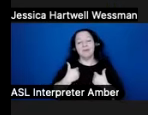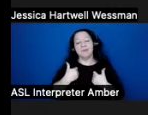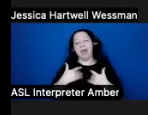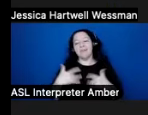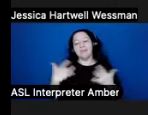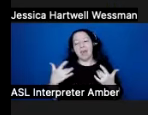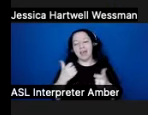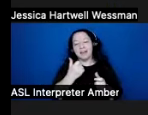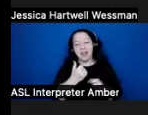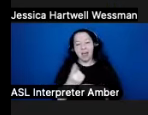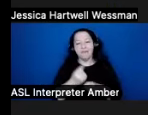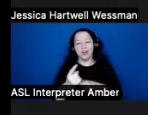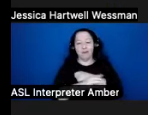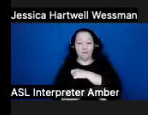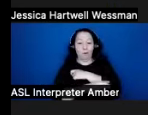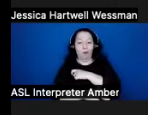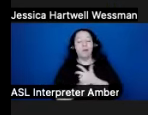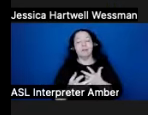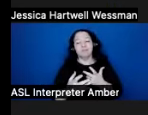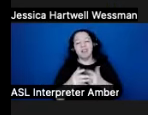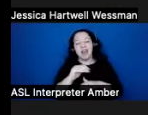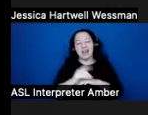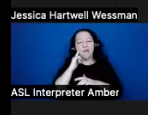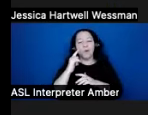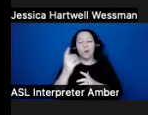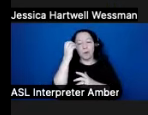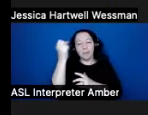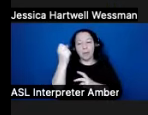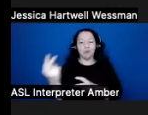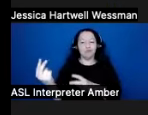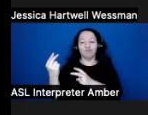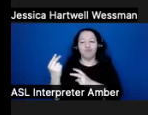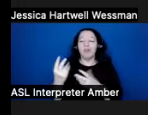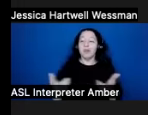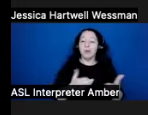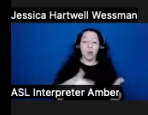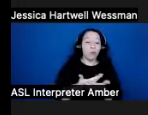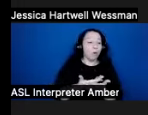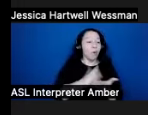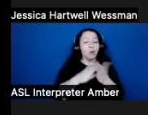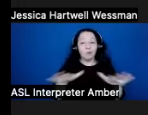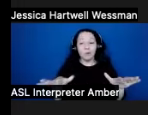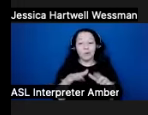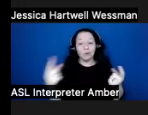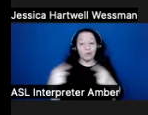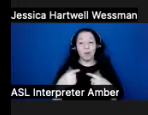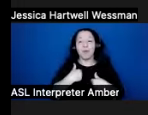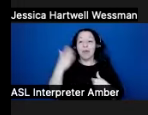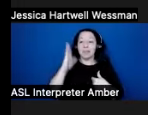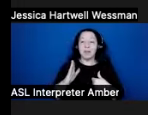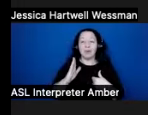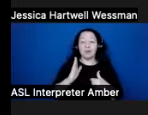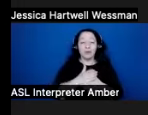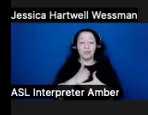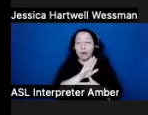like a night of remembrance. So we invite the whole community to come, and we have speakers share about their